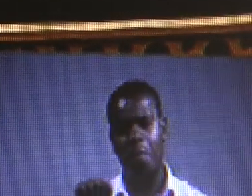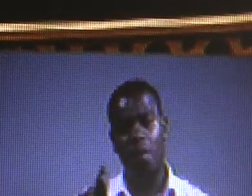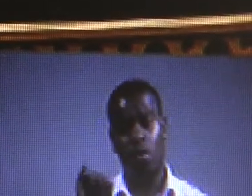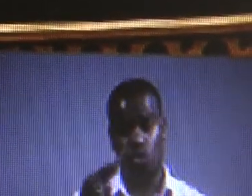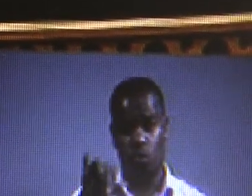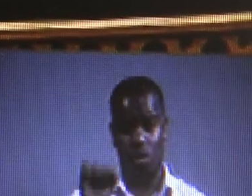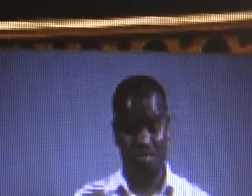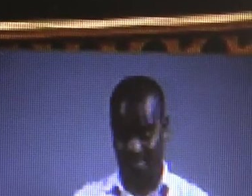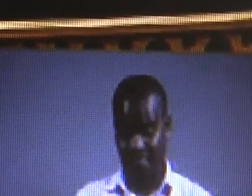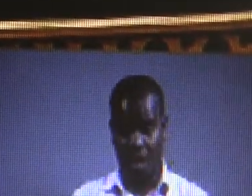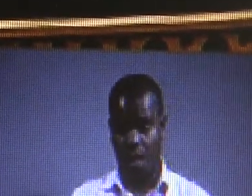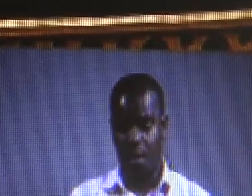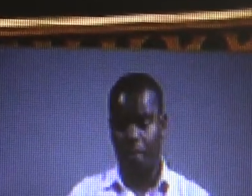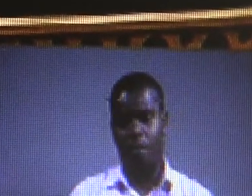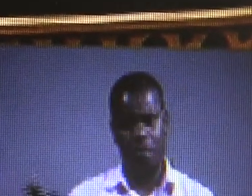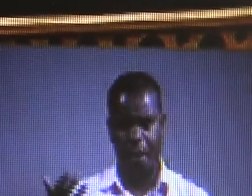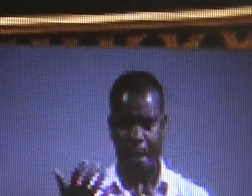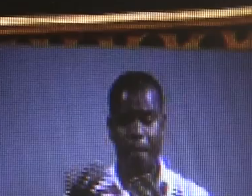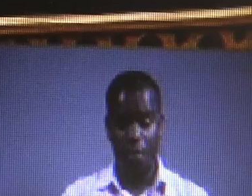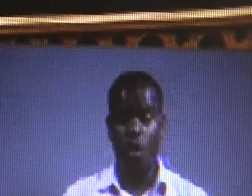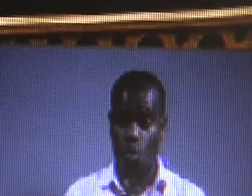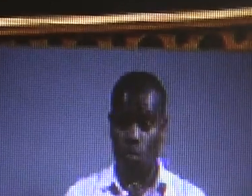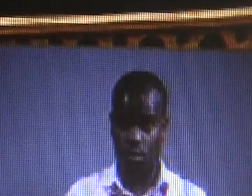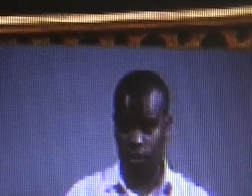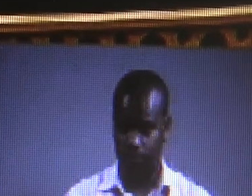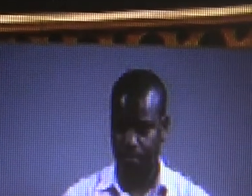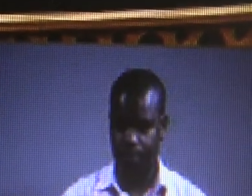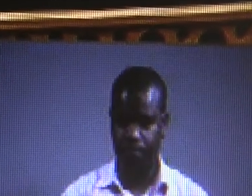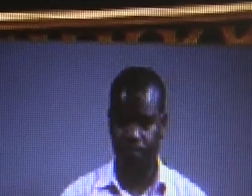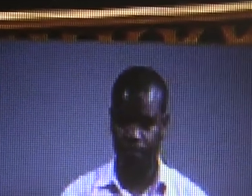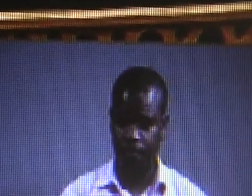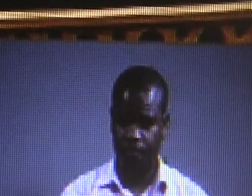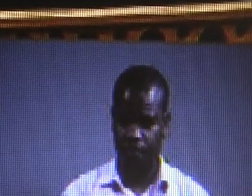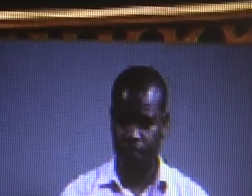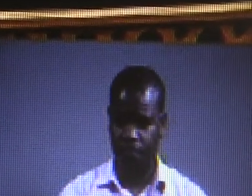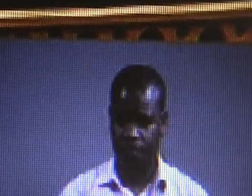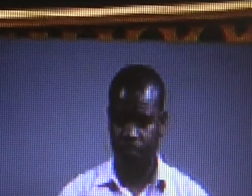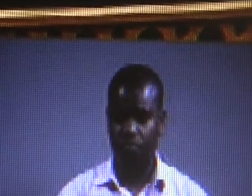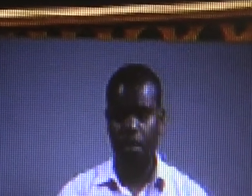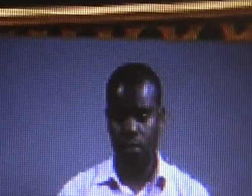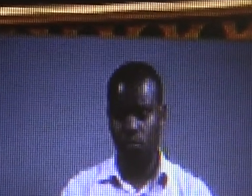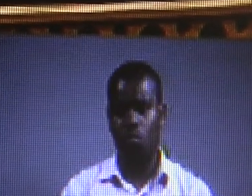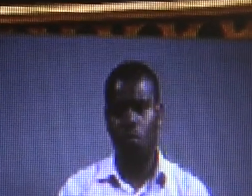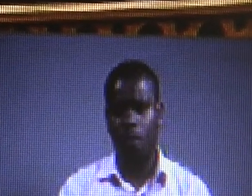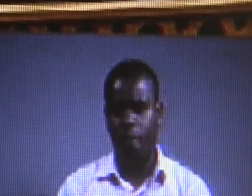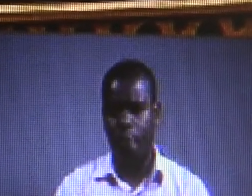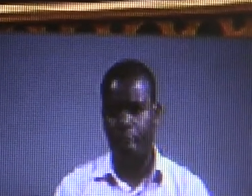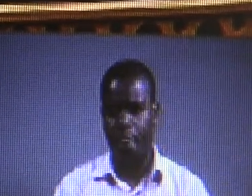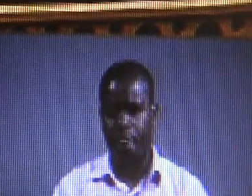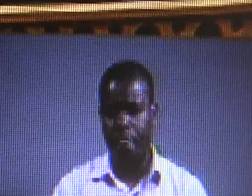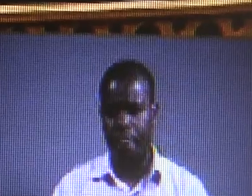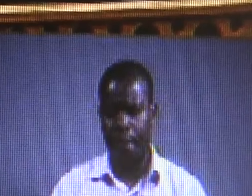of the government and ought to be implemented. There has not been another TSC litigation type on